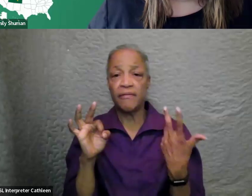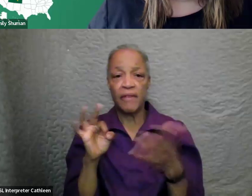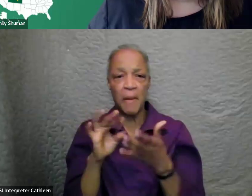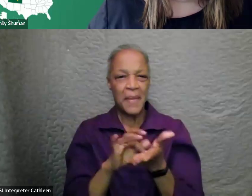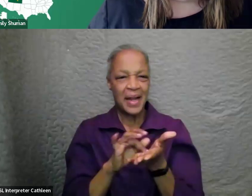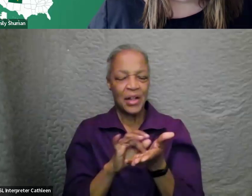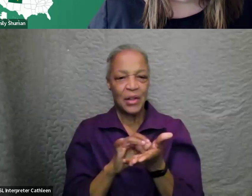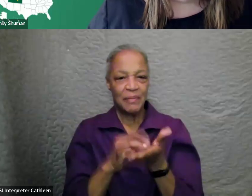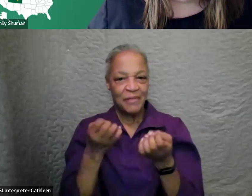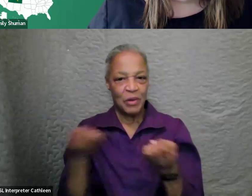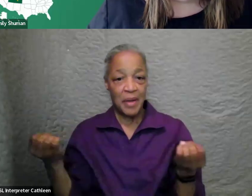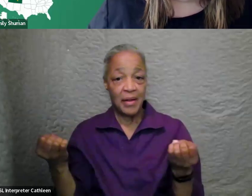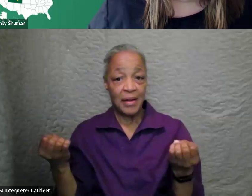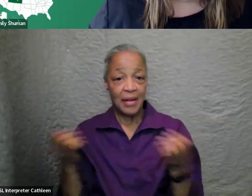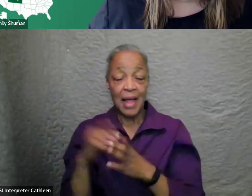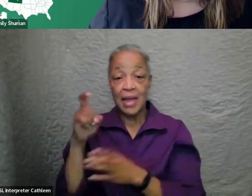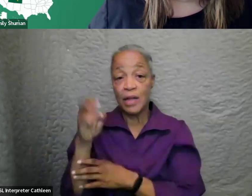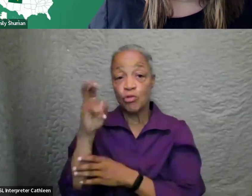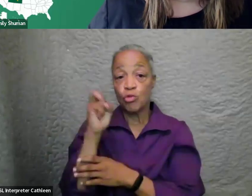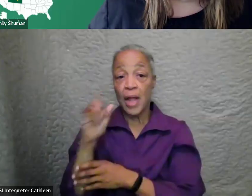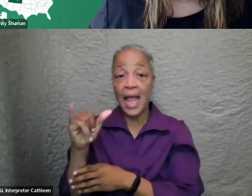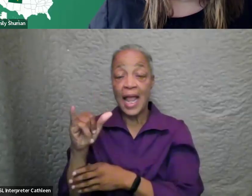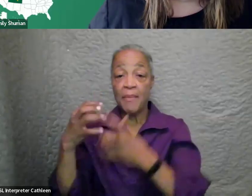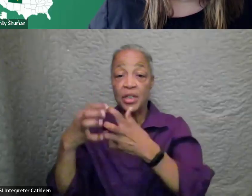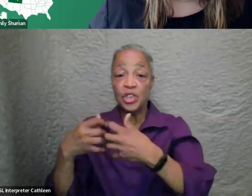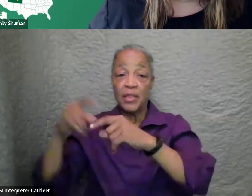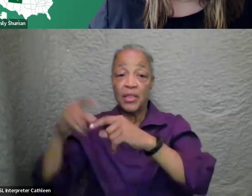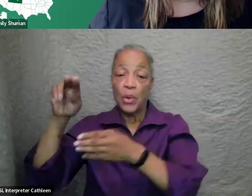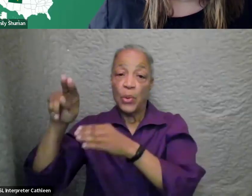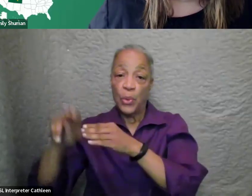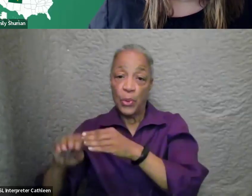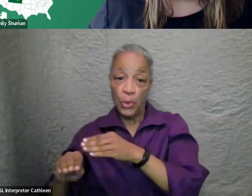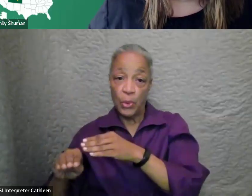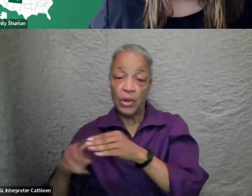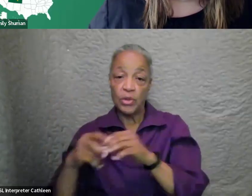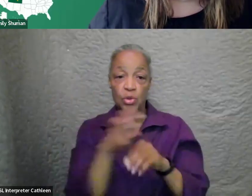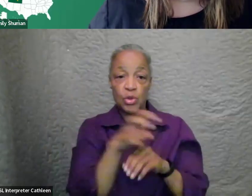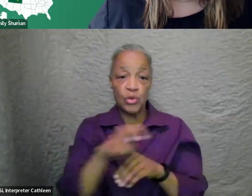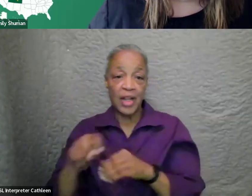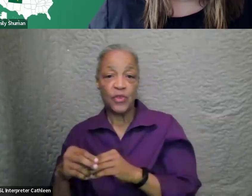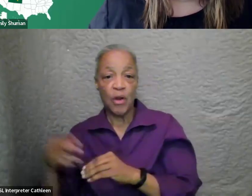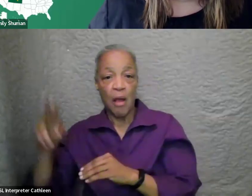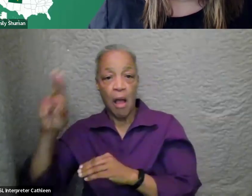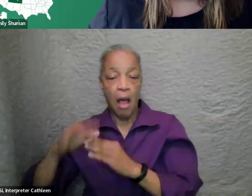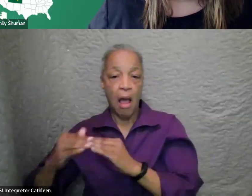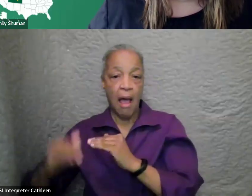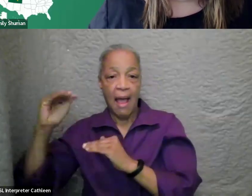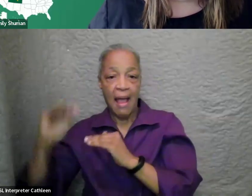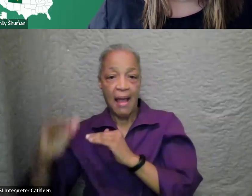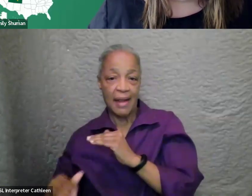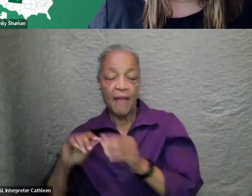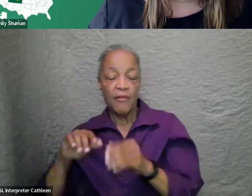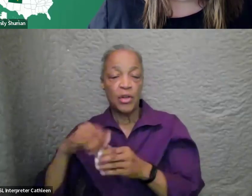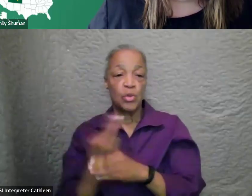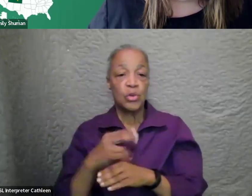medical diagnostic equipment, like an x-ray machine that lowers to a transfer height, then you're going to have to use those